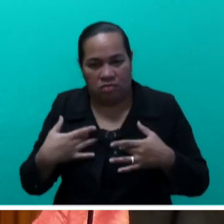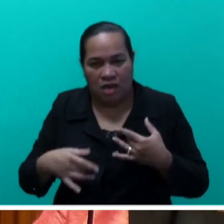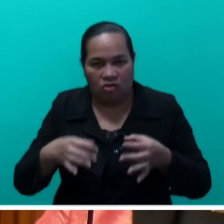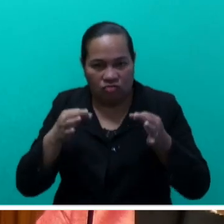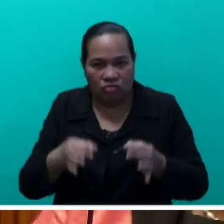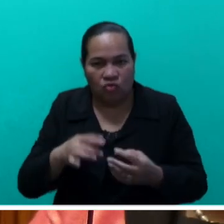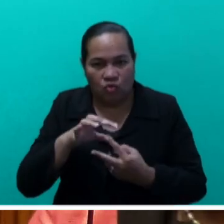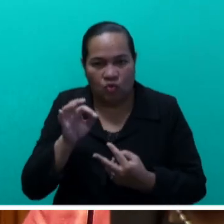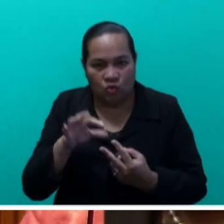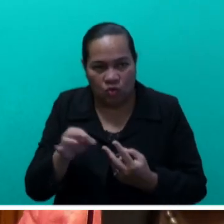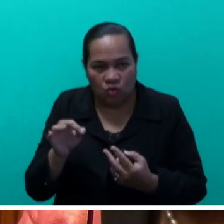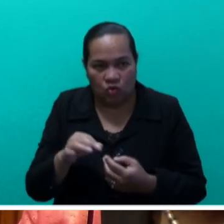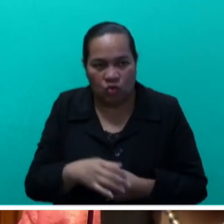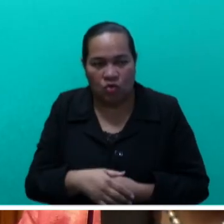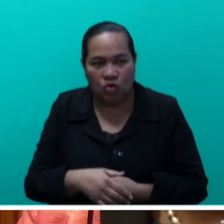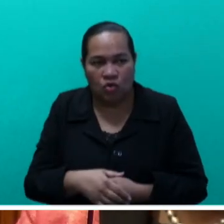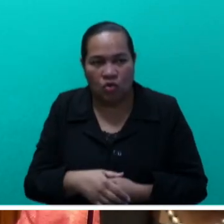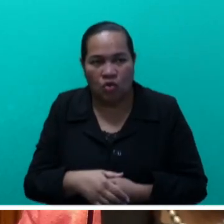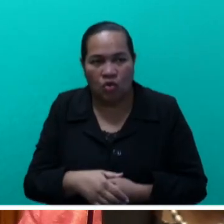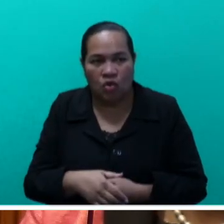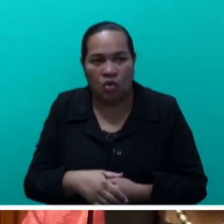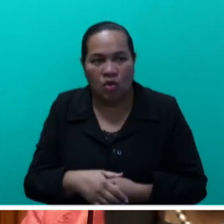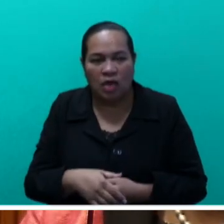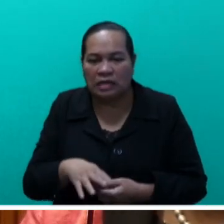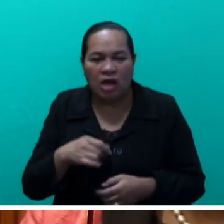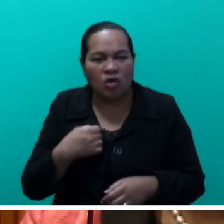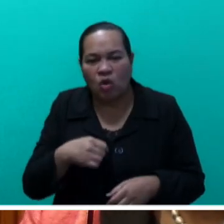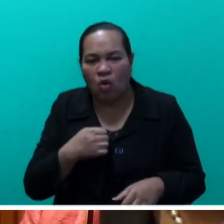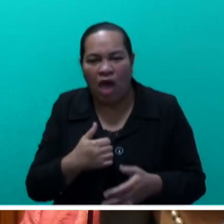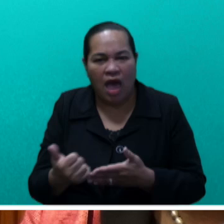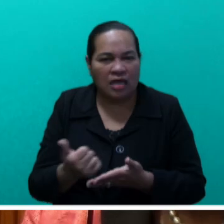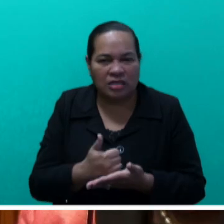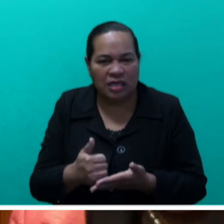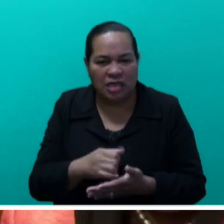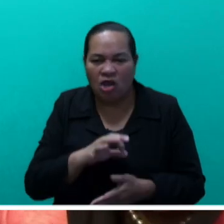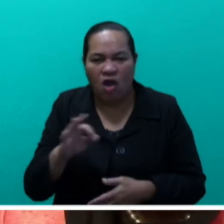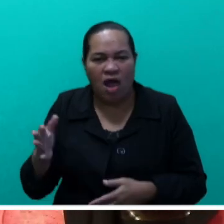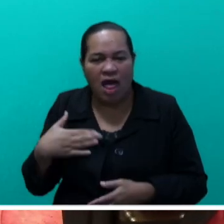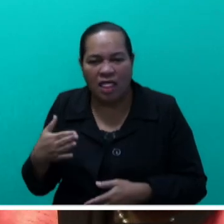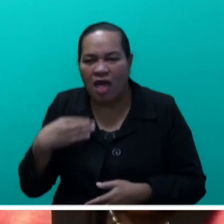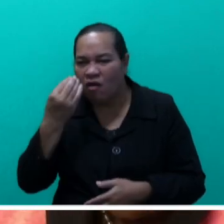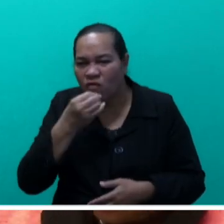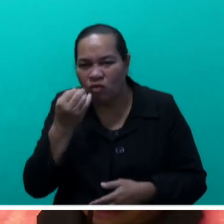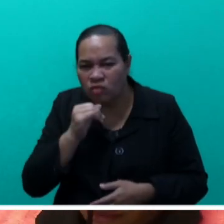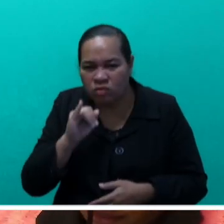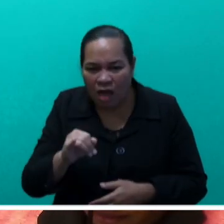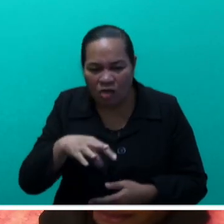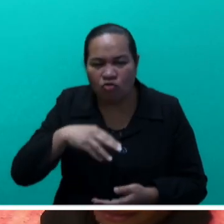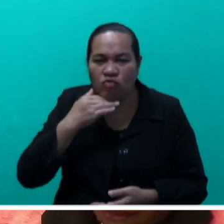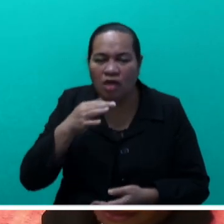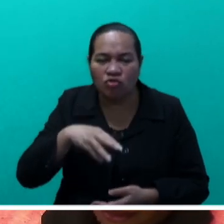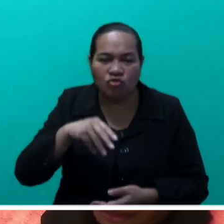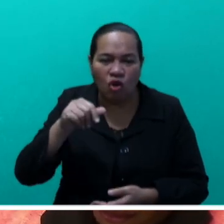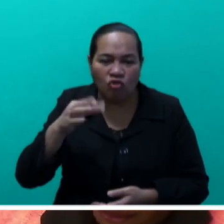of NCDs are tobacco use, physical inactivity, unhealthy diet that is high in salt, sugar, fat,